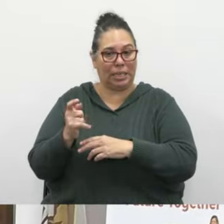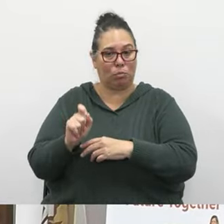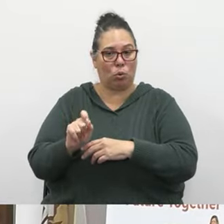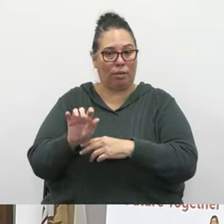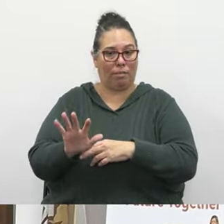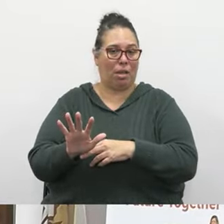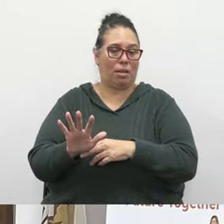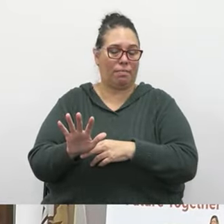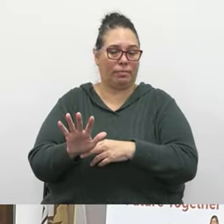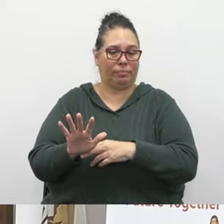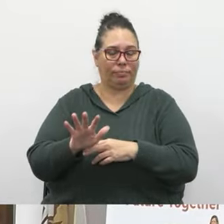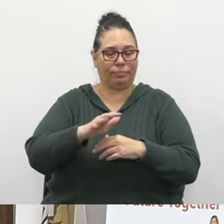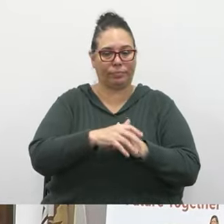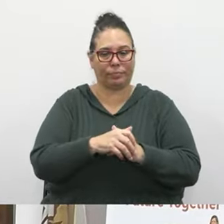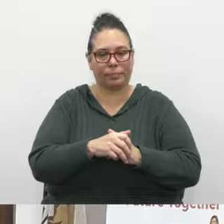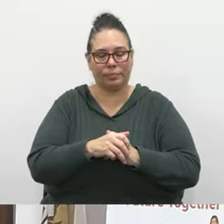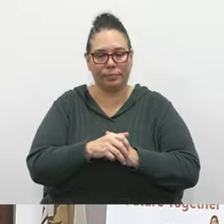14.5 item,